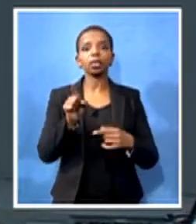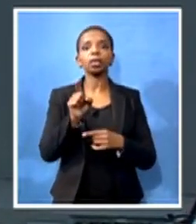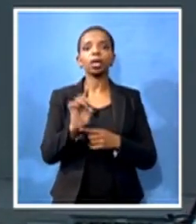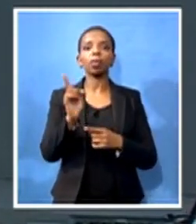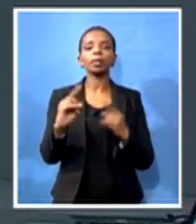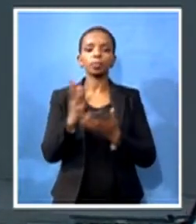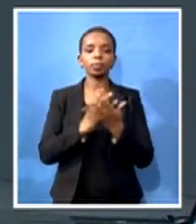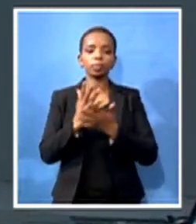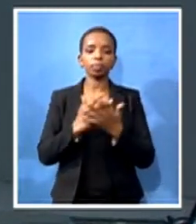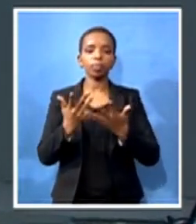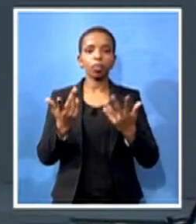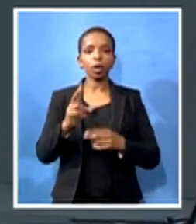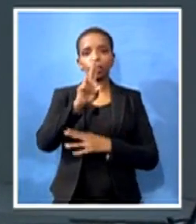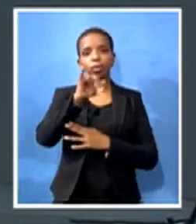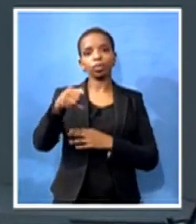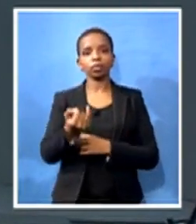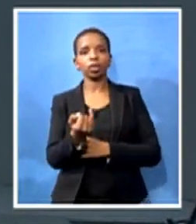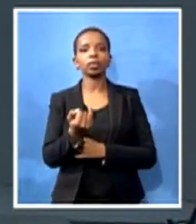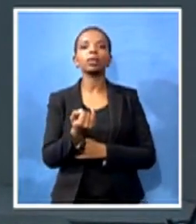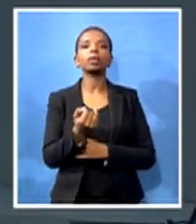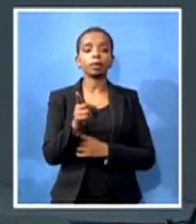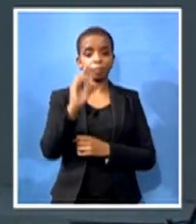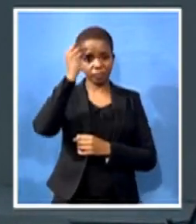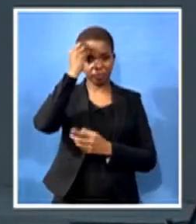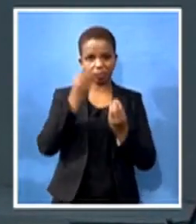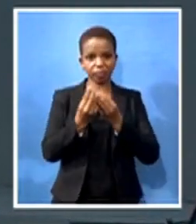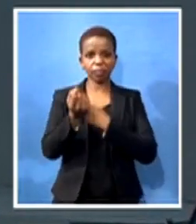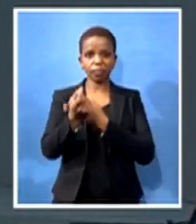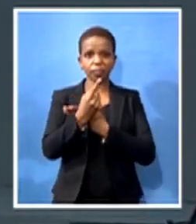views indeed that came out of that. Unfortunately, we've come to the end of today's episode.